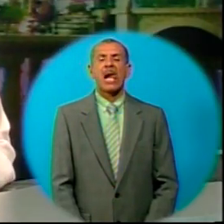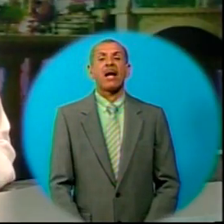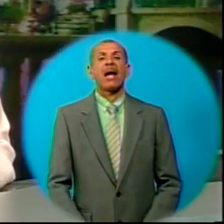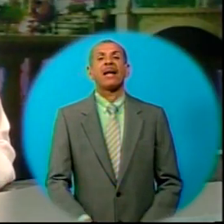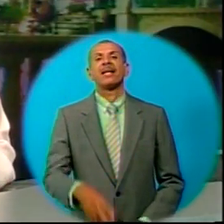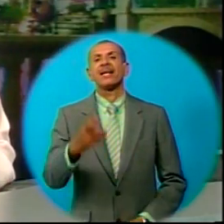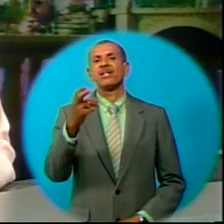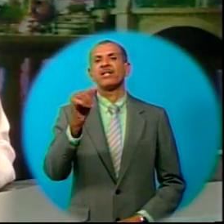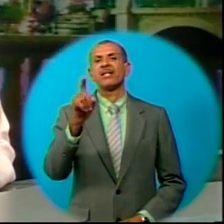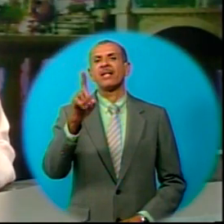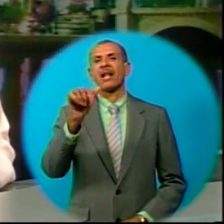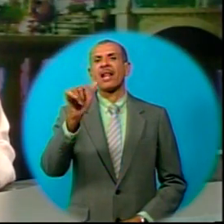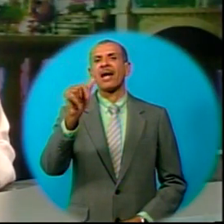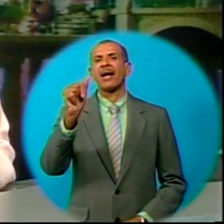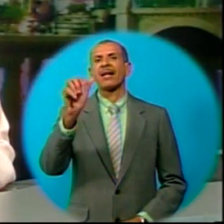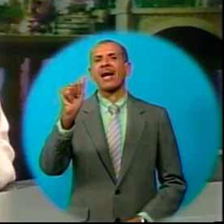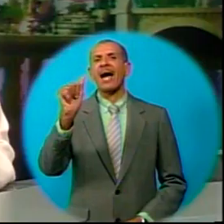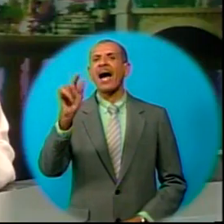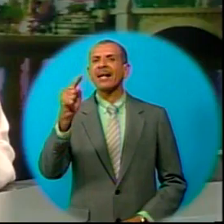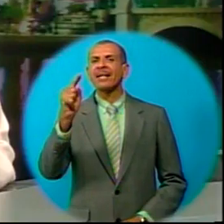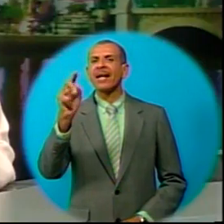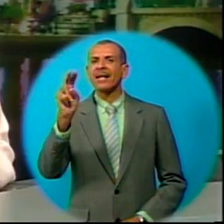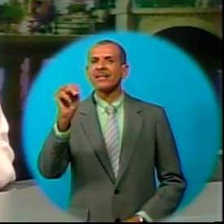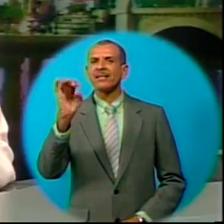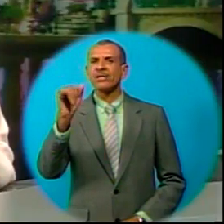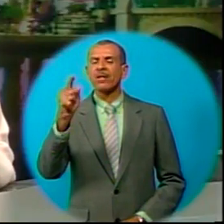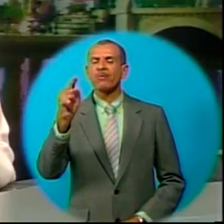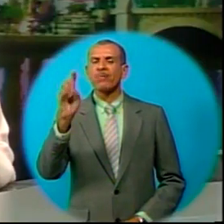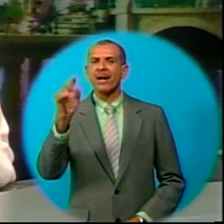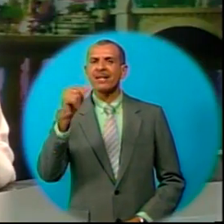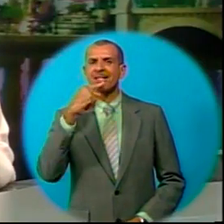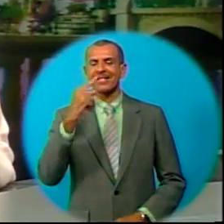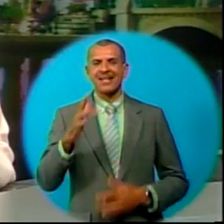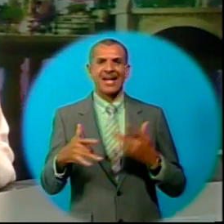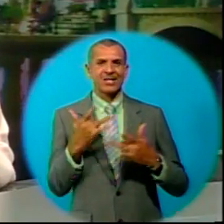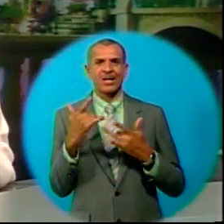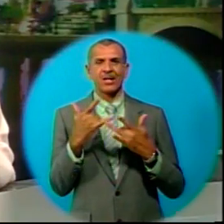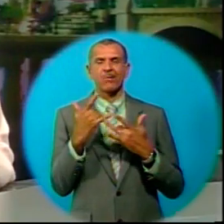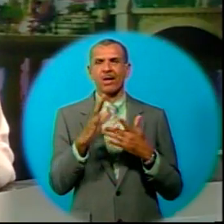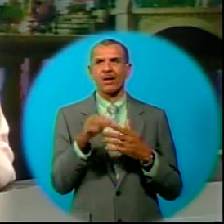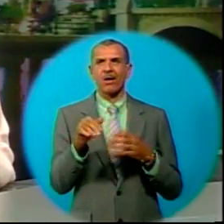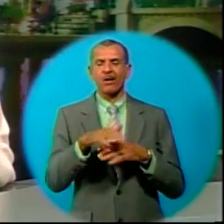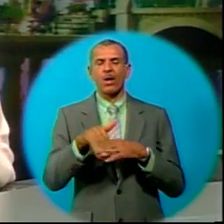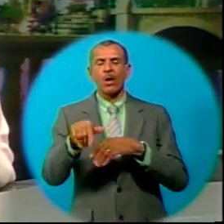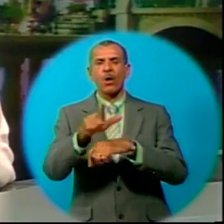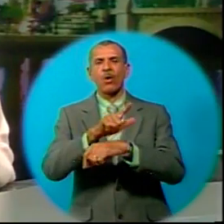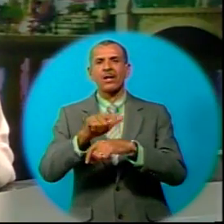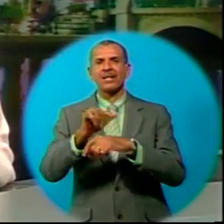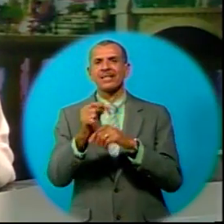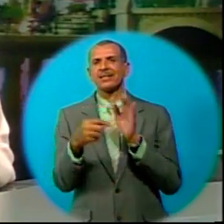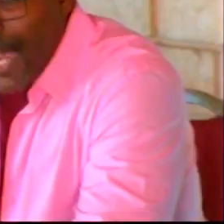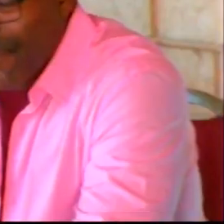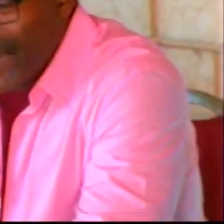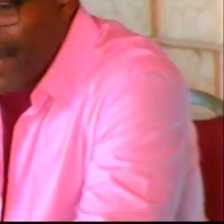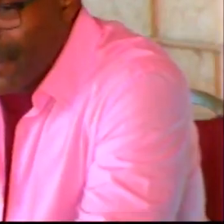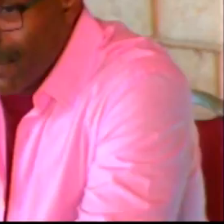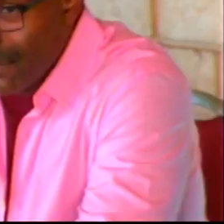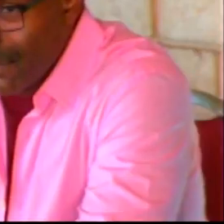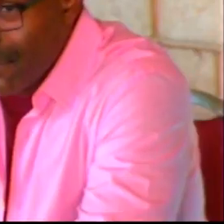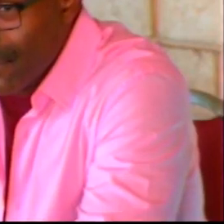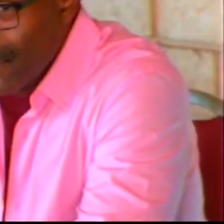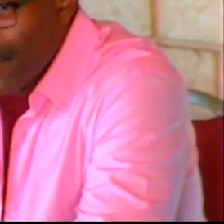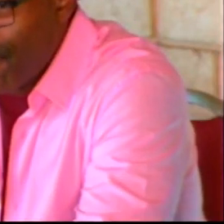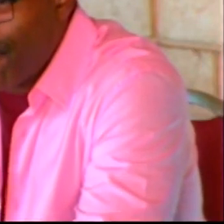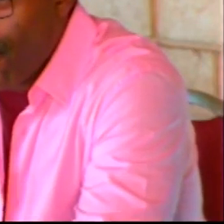headline act Nicholas Branker says he's excited about the opportunity to be on a local stage. I have been